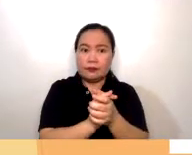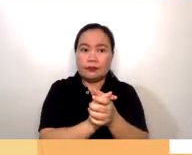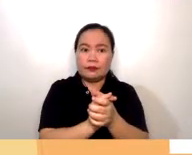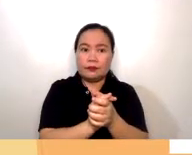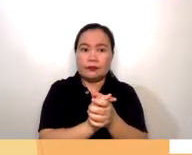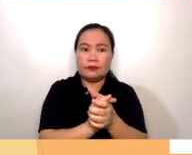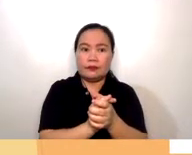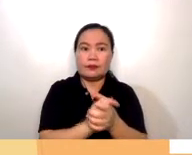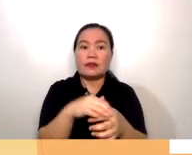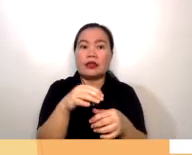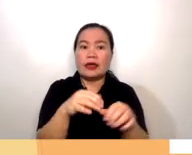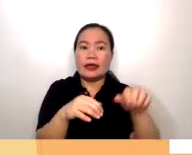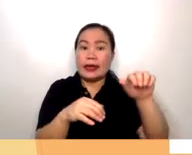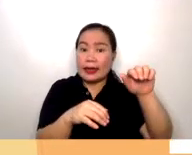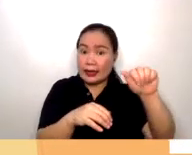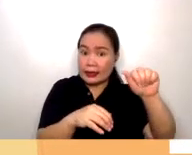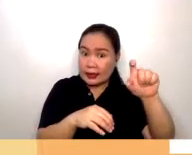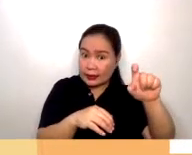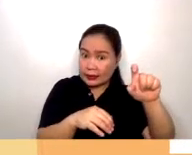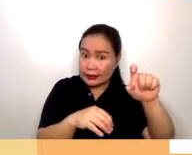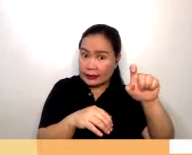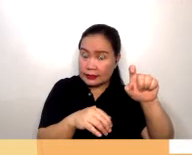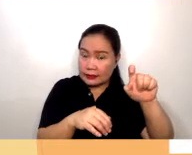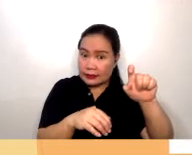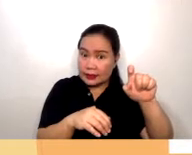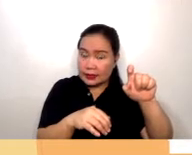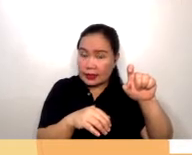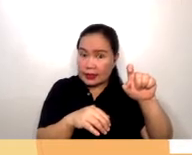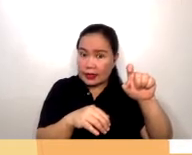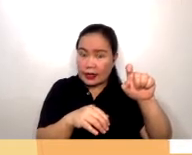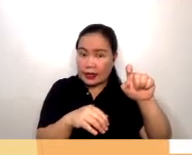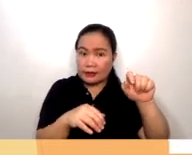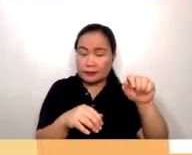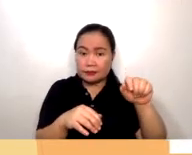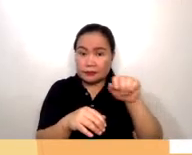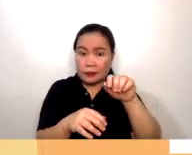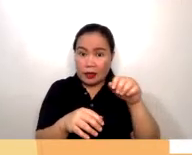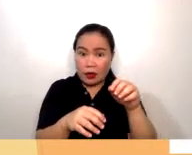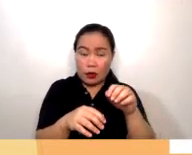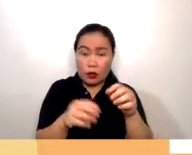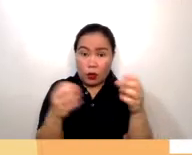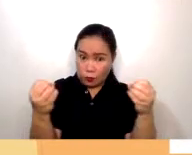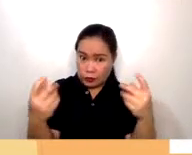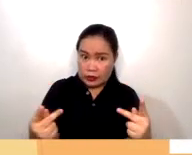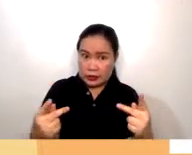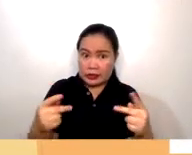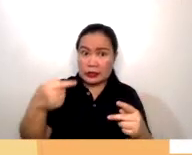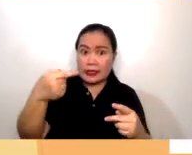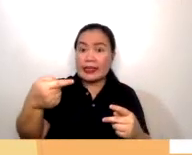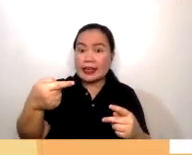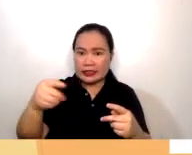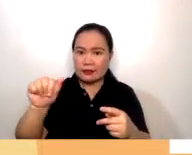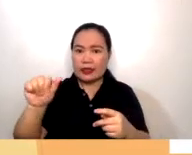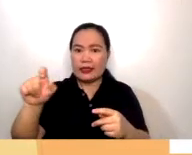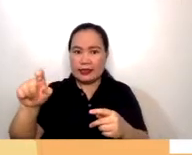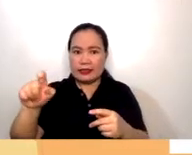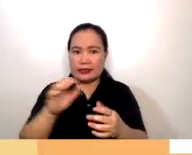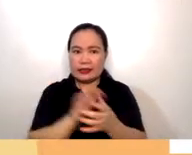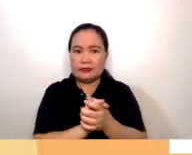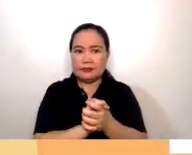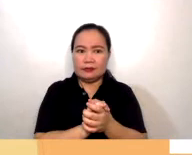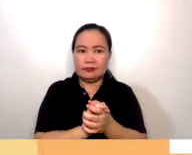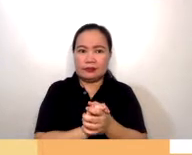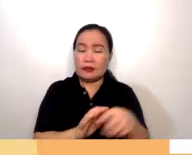ay negative ax. So, pag sinabi nating addition property of equality, kung ano